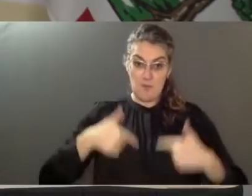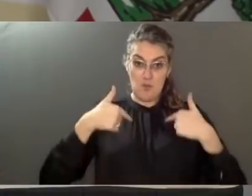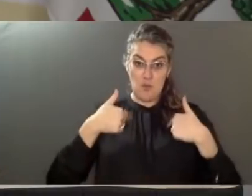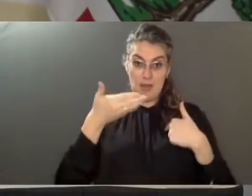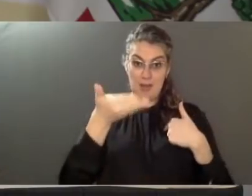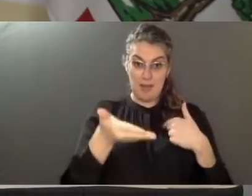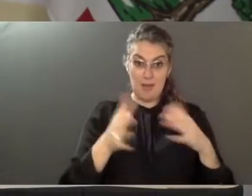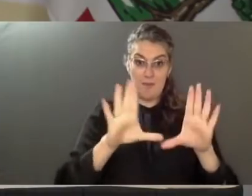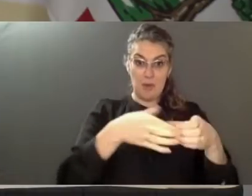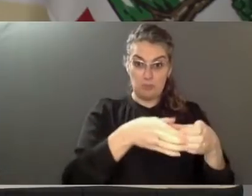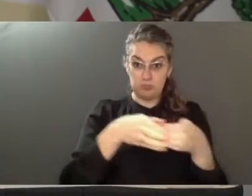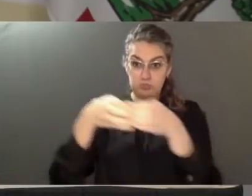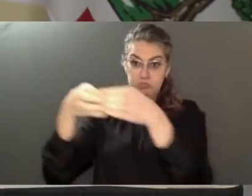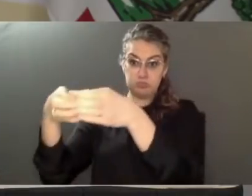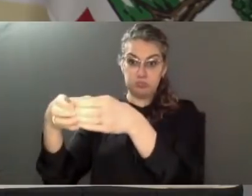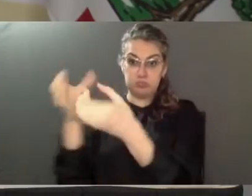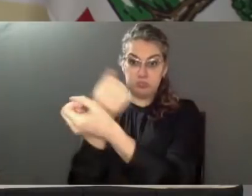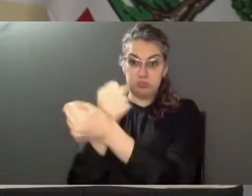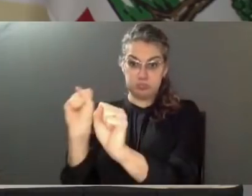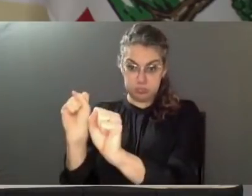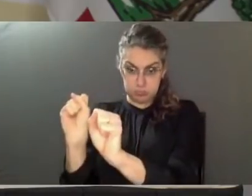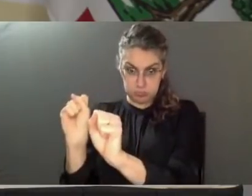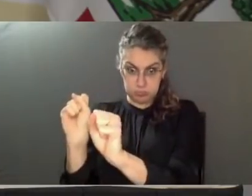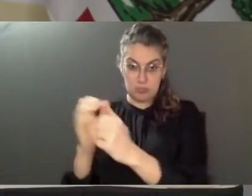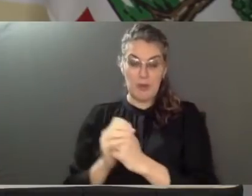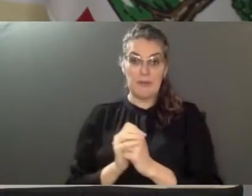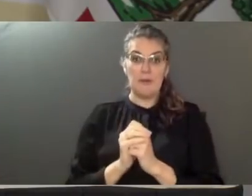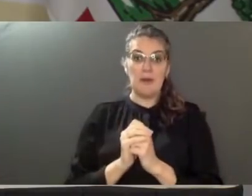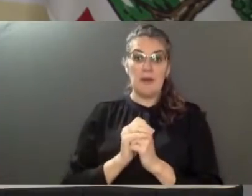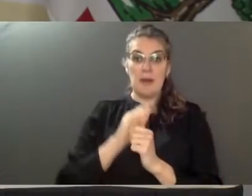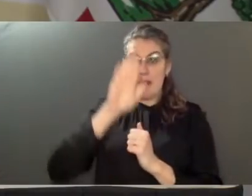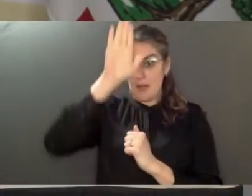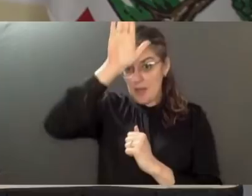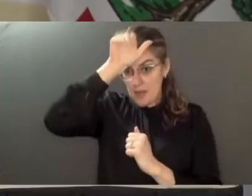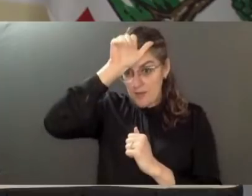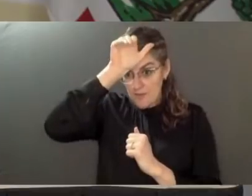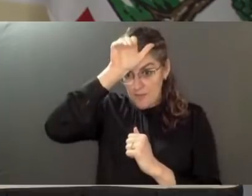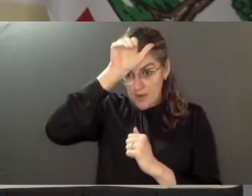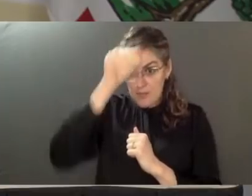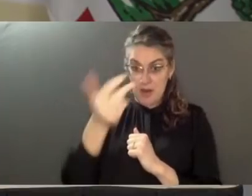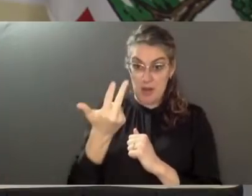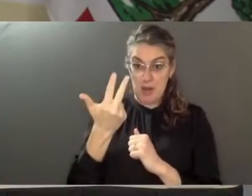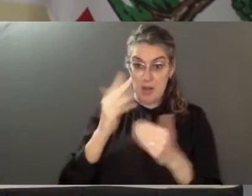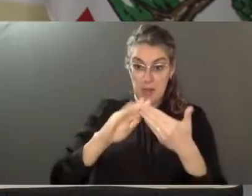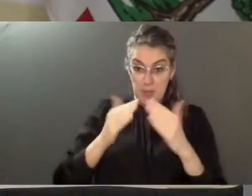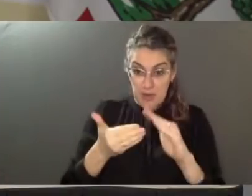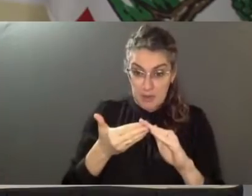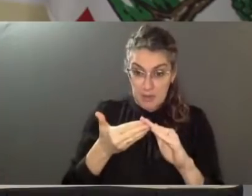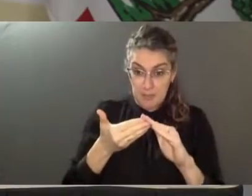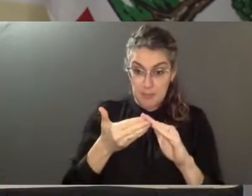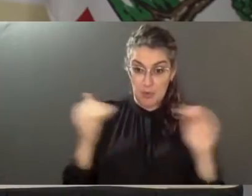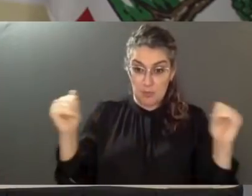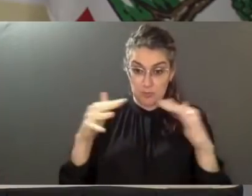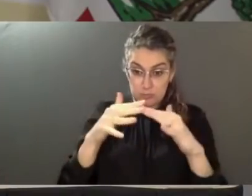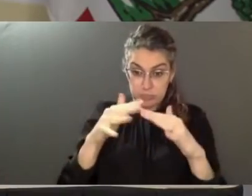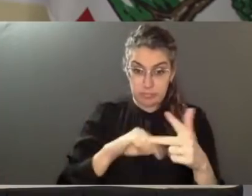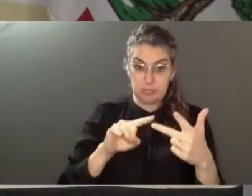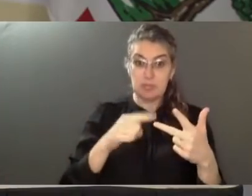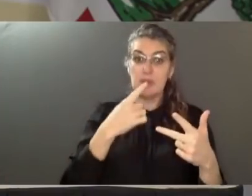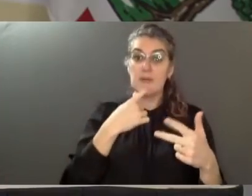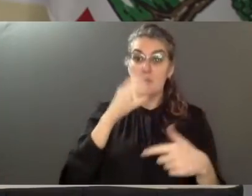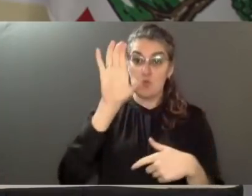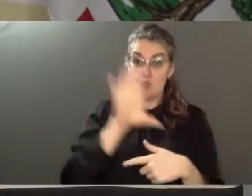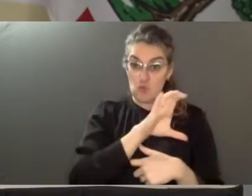that. And for the first responders, the firefighters from 3 communities, the Red Cross, and the dozens of community volunteers